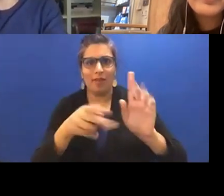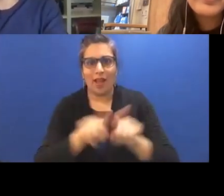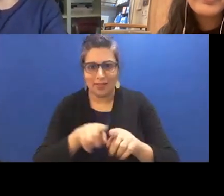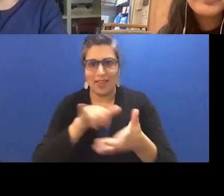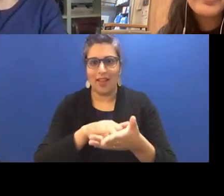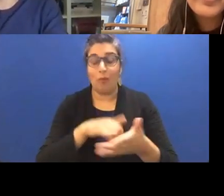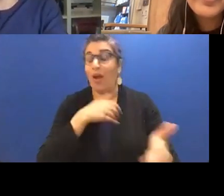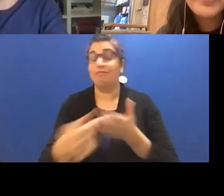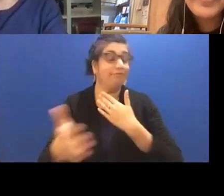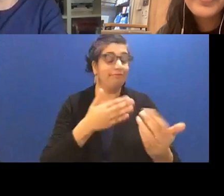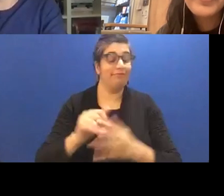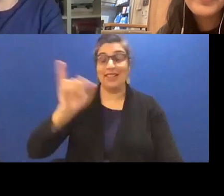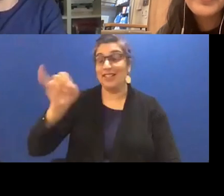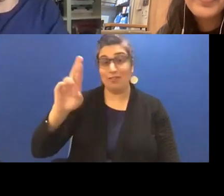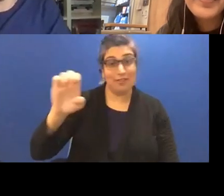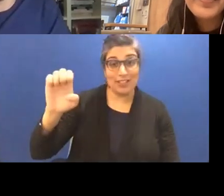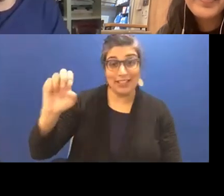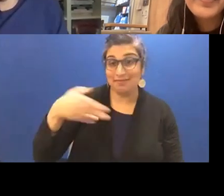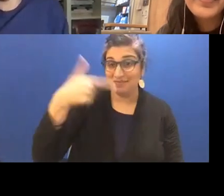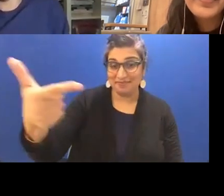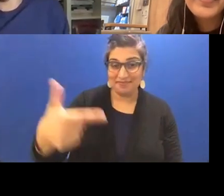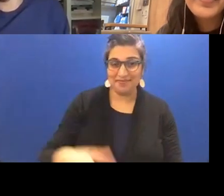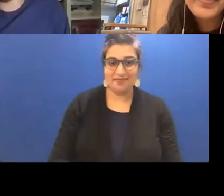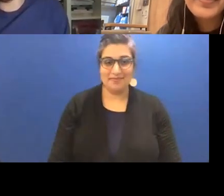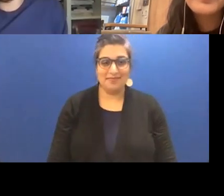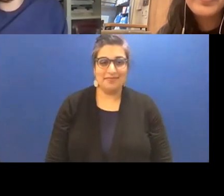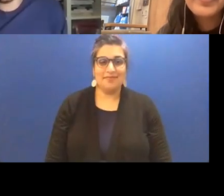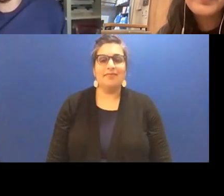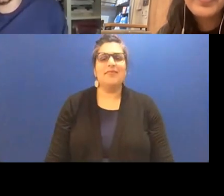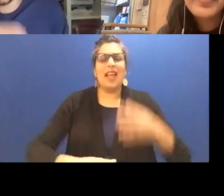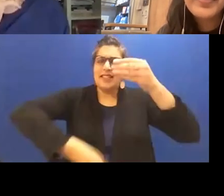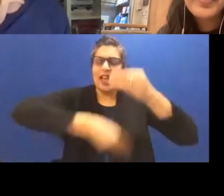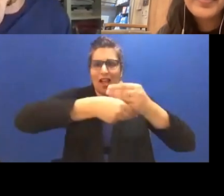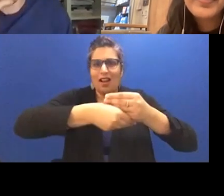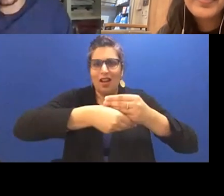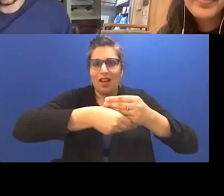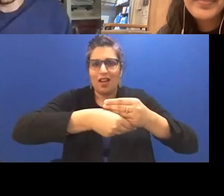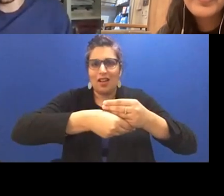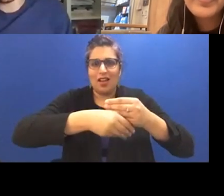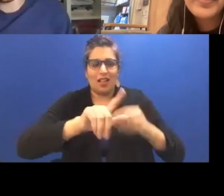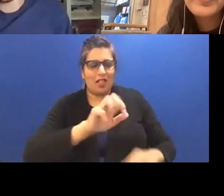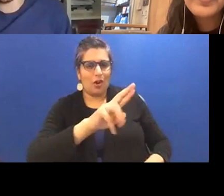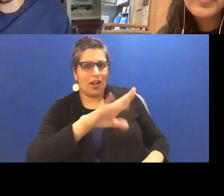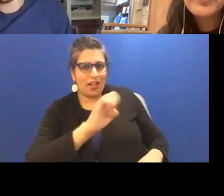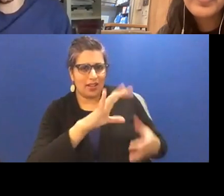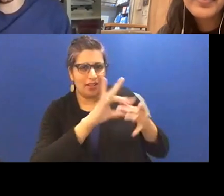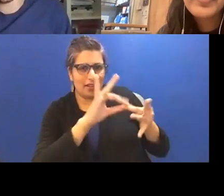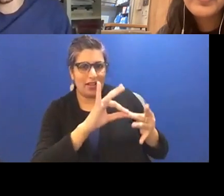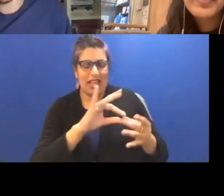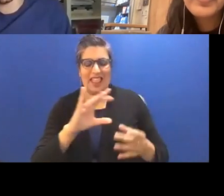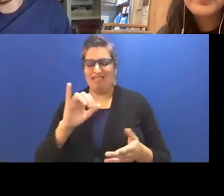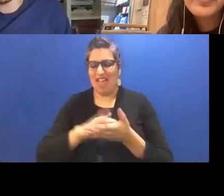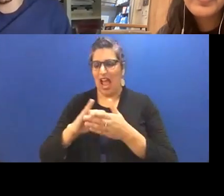Anyway, Jafreen. Yeah, no, I just to kind of add on to what Lawrence kind of, he talked about, you know,